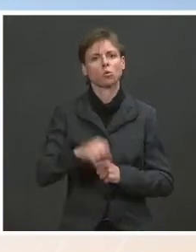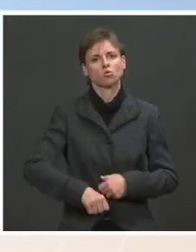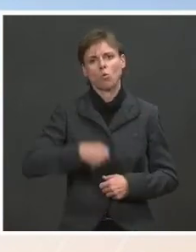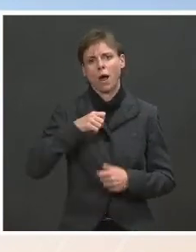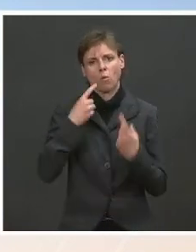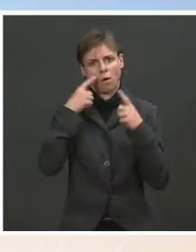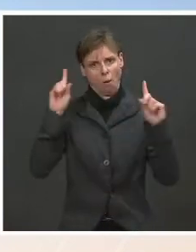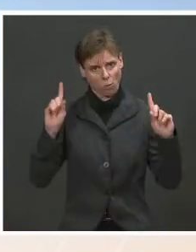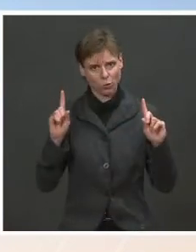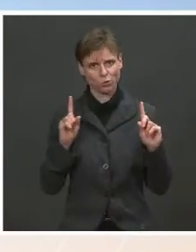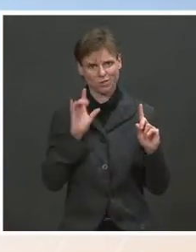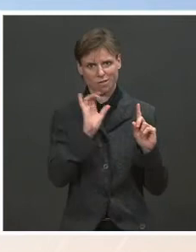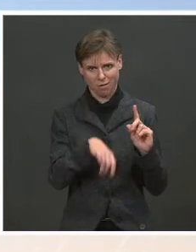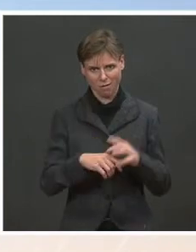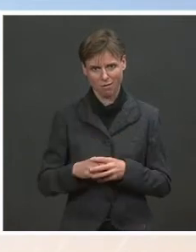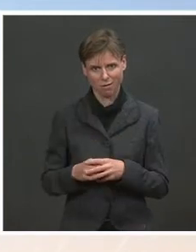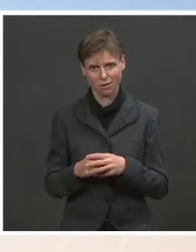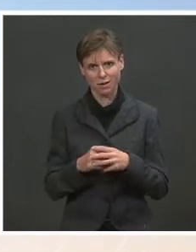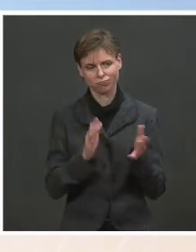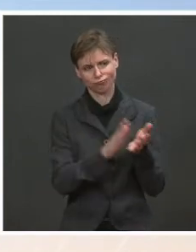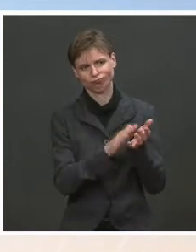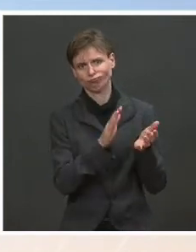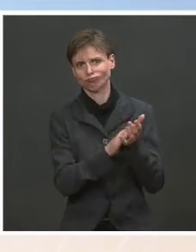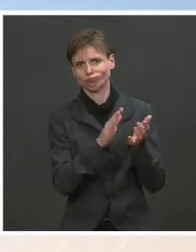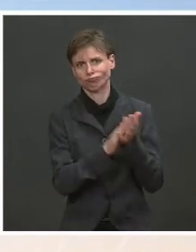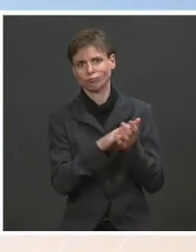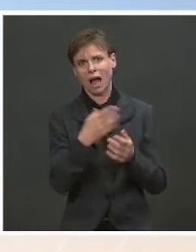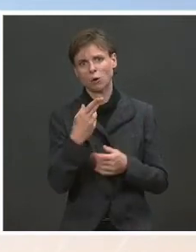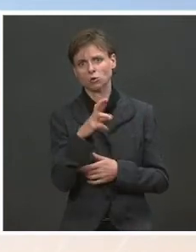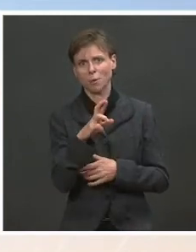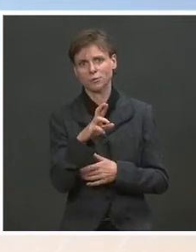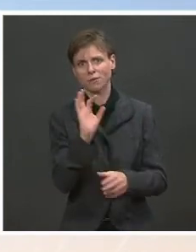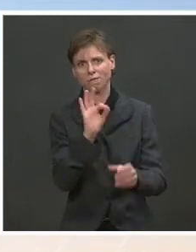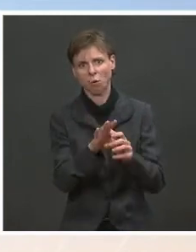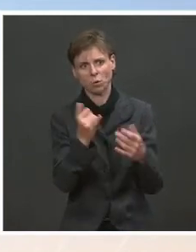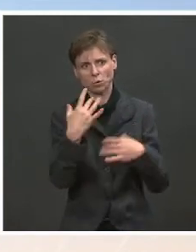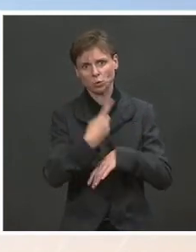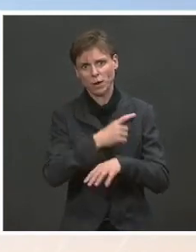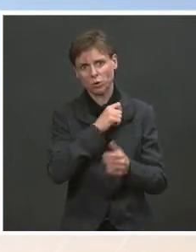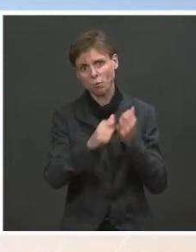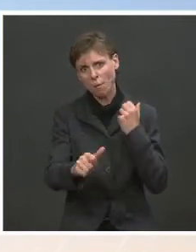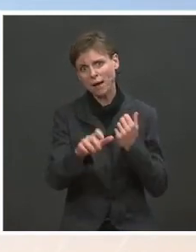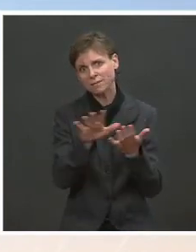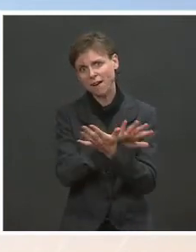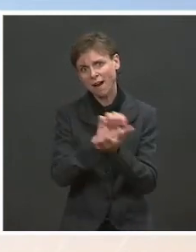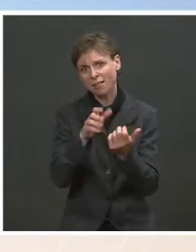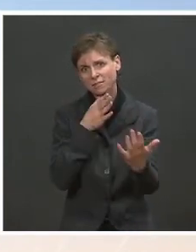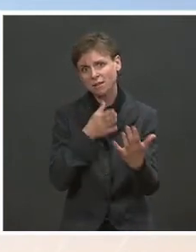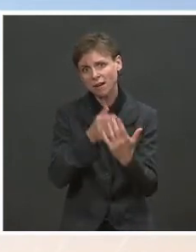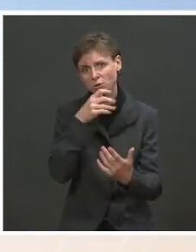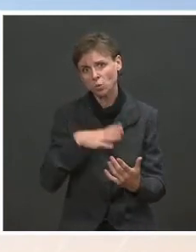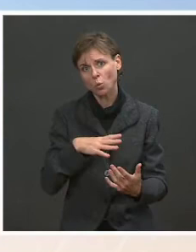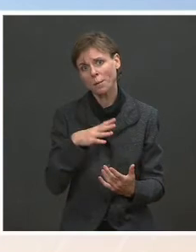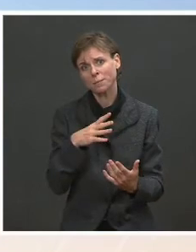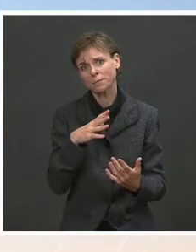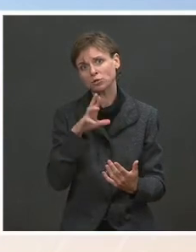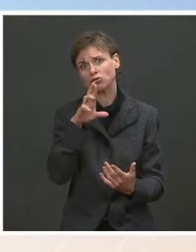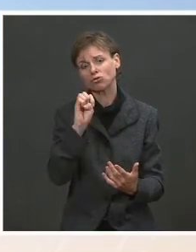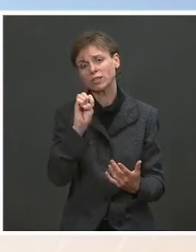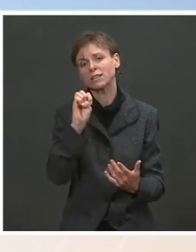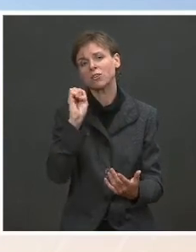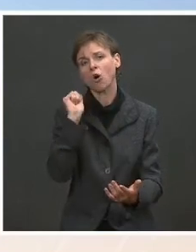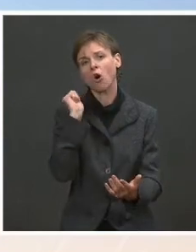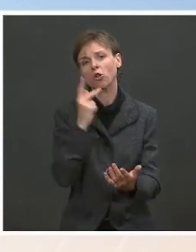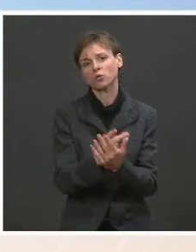The president applauds the House of Representatives, which will vote today to pass the Violence Against Women Reauthorization Act of 2021